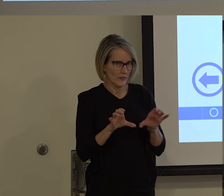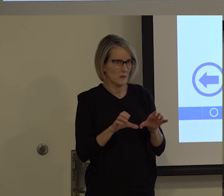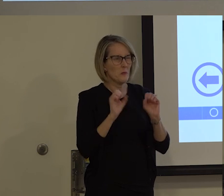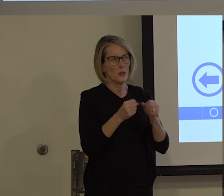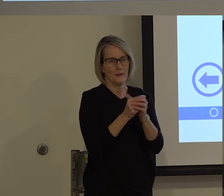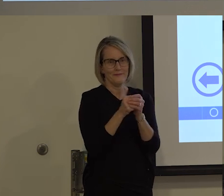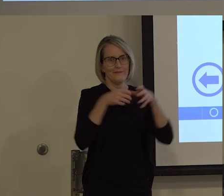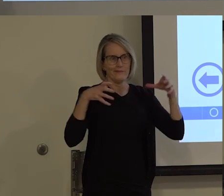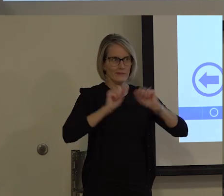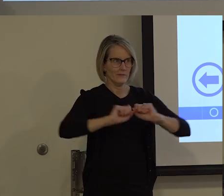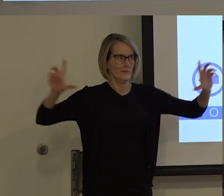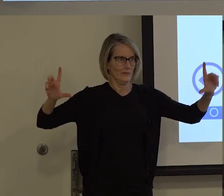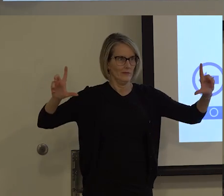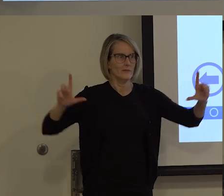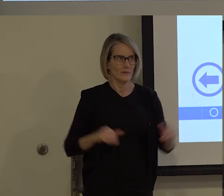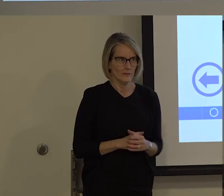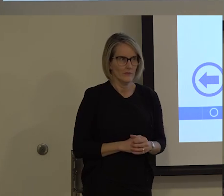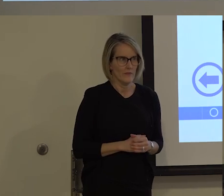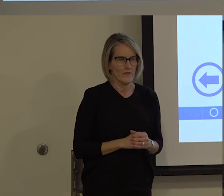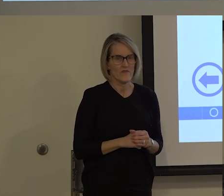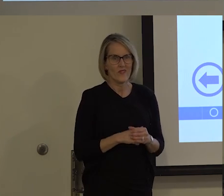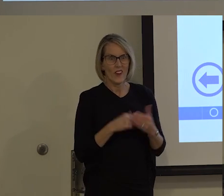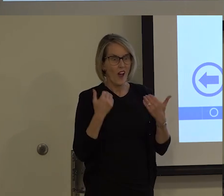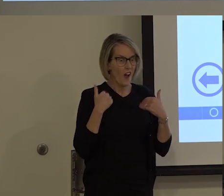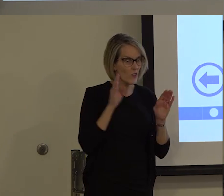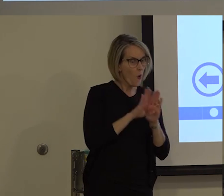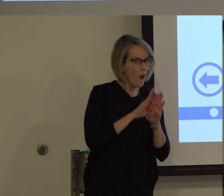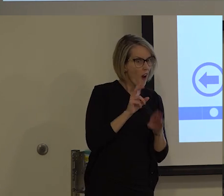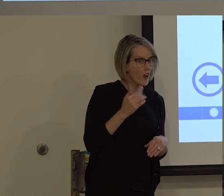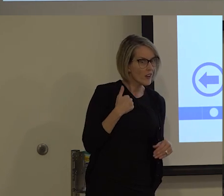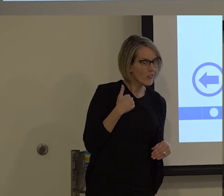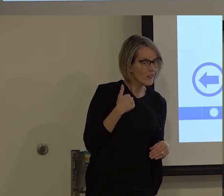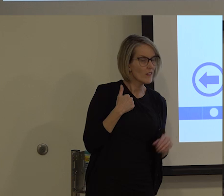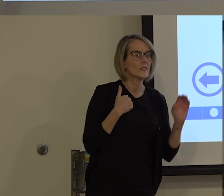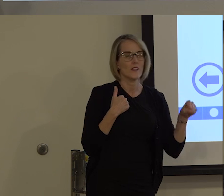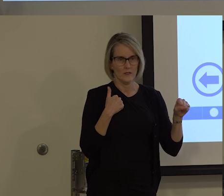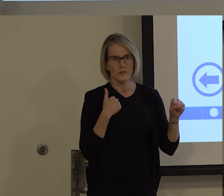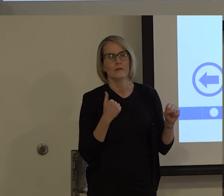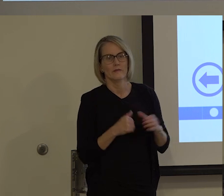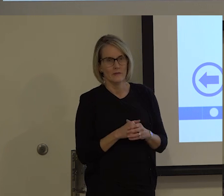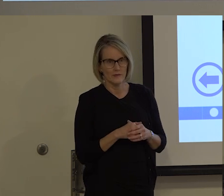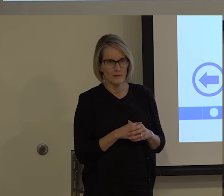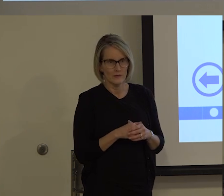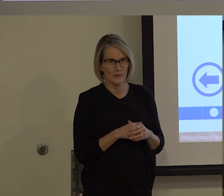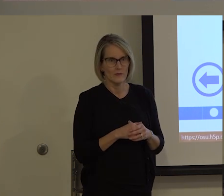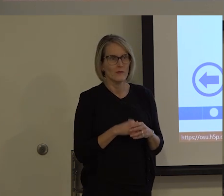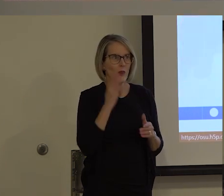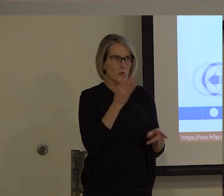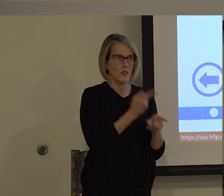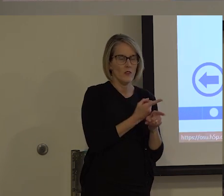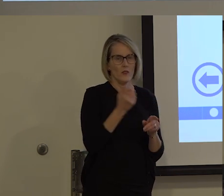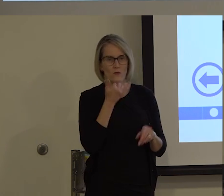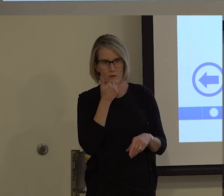this and make it bigger, right? So is there a door? Yes. And then it'll tell us again whether it's right or